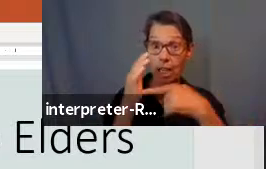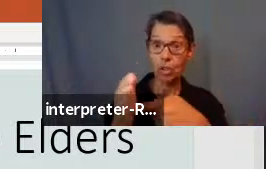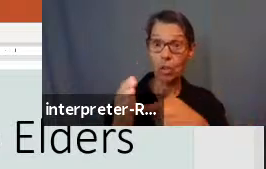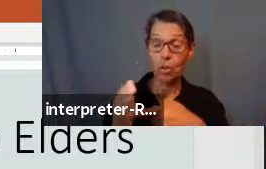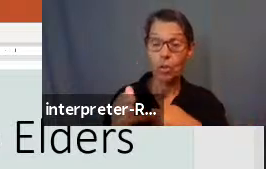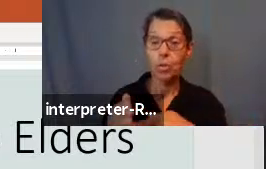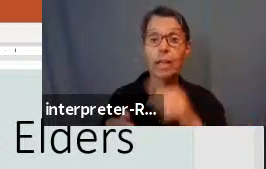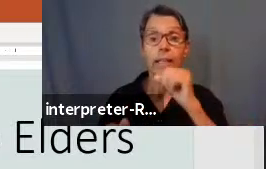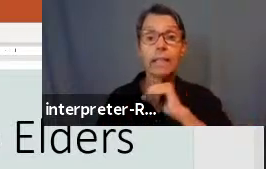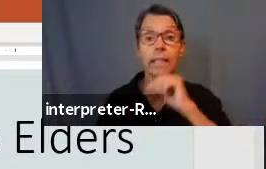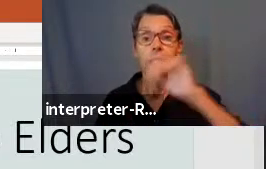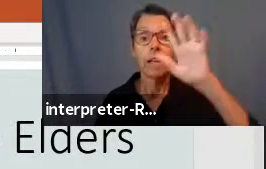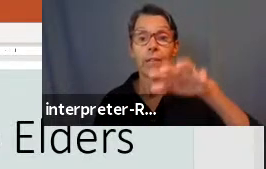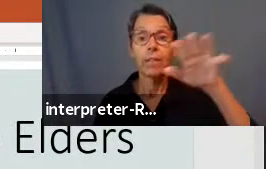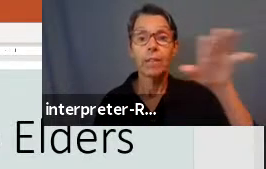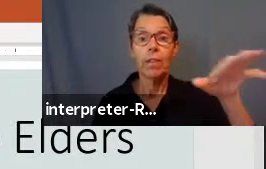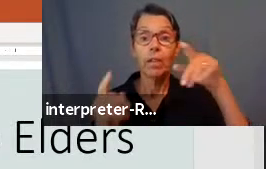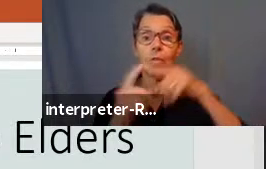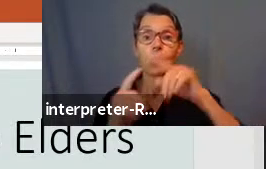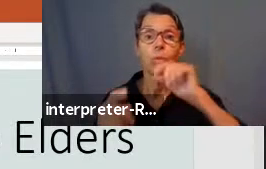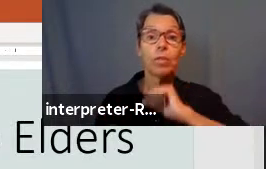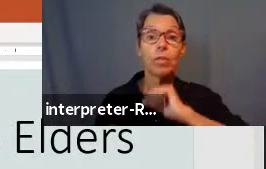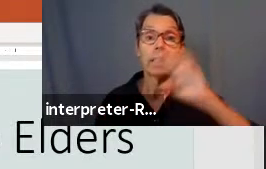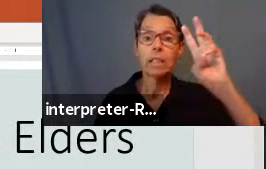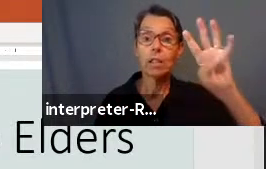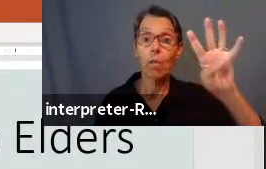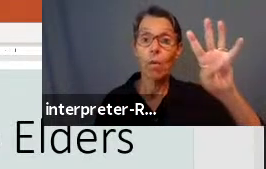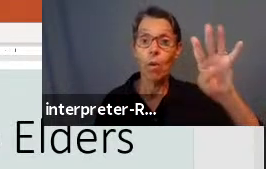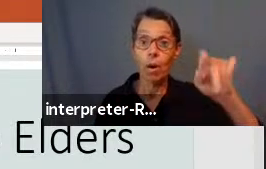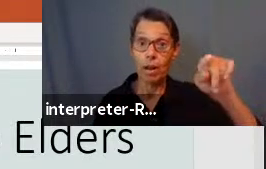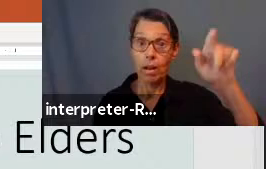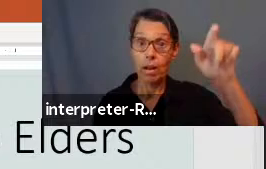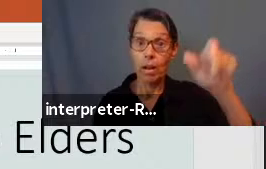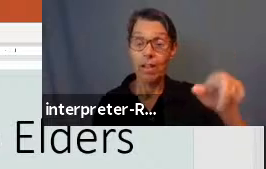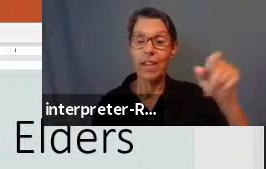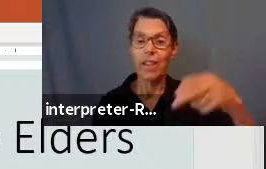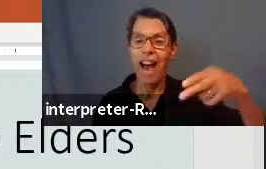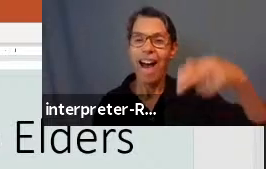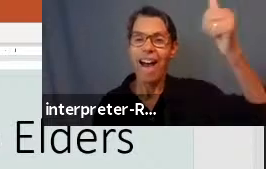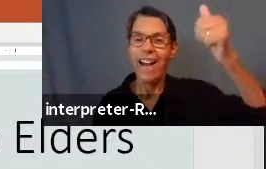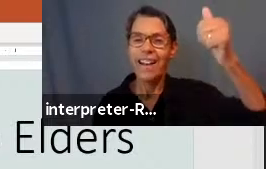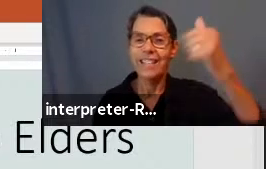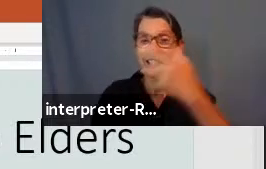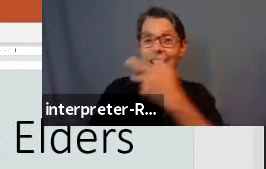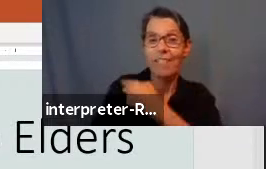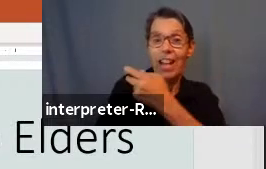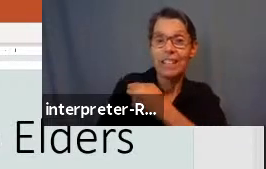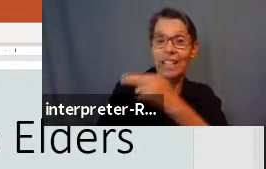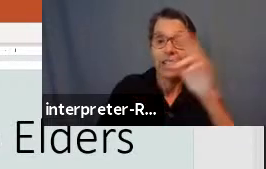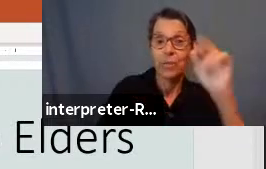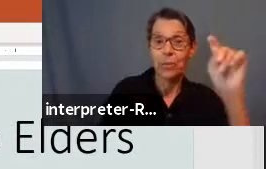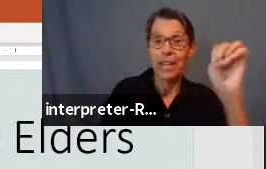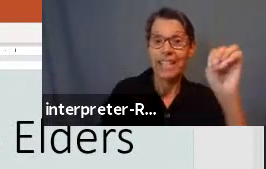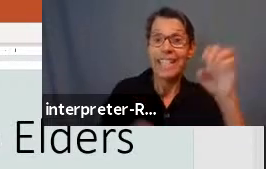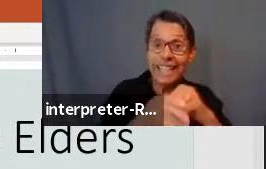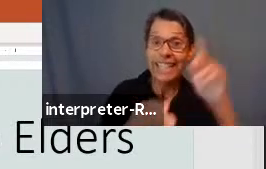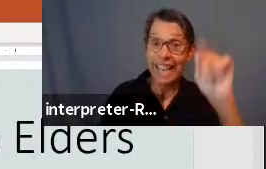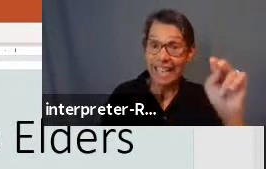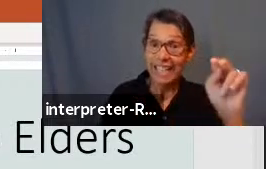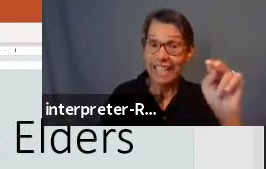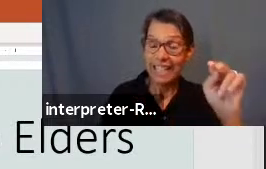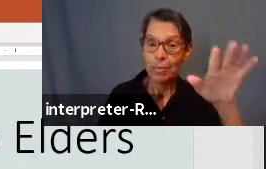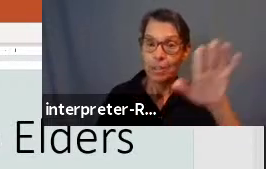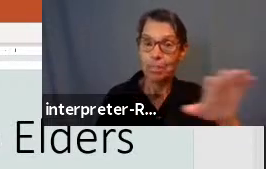64 age group, I thought that was really interesting how they were the highest vaccinated rate, because that's exactly where we started. And